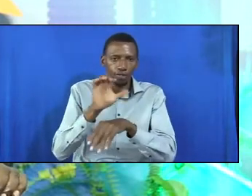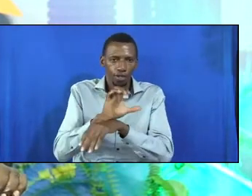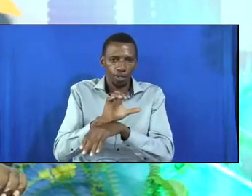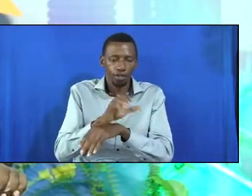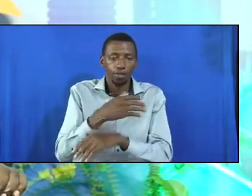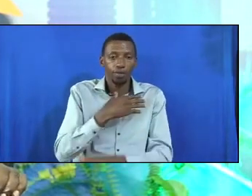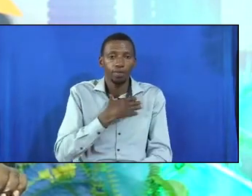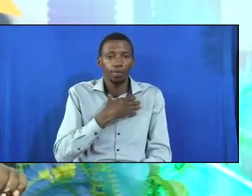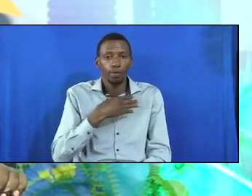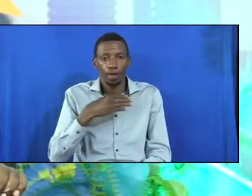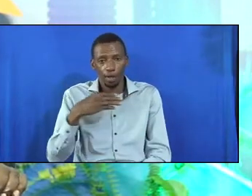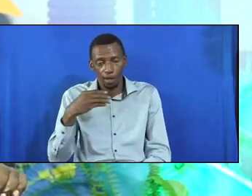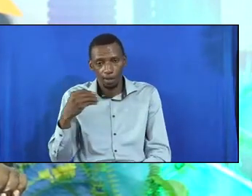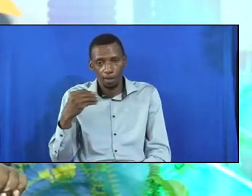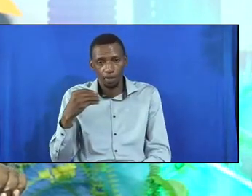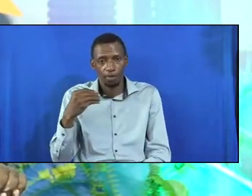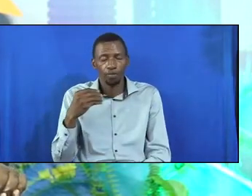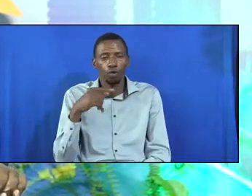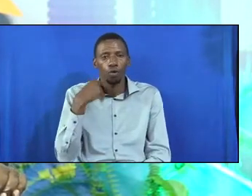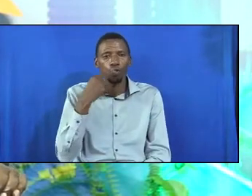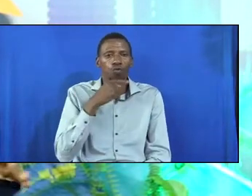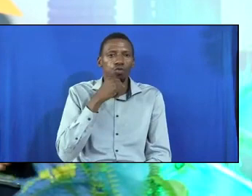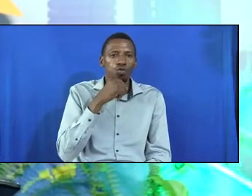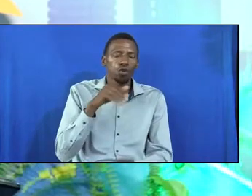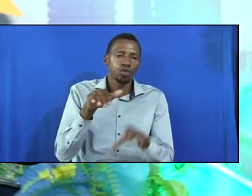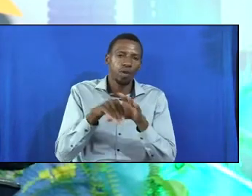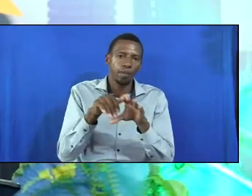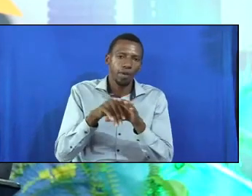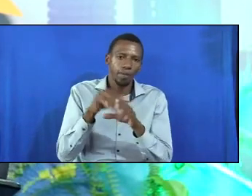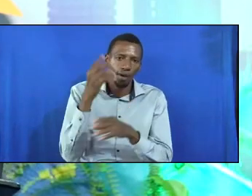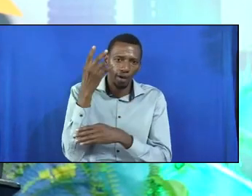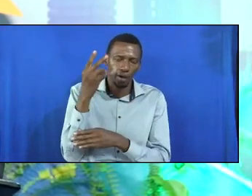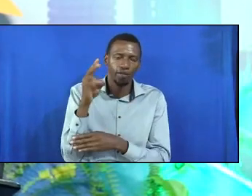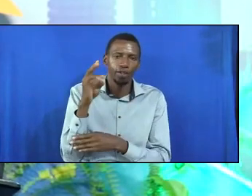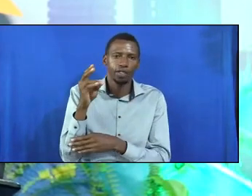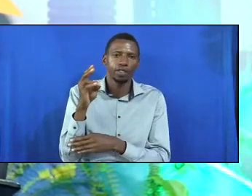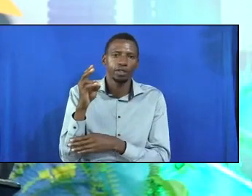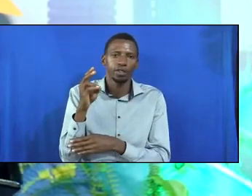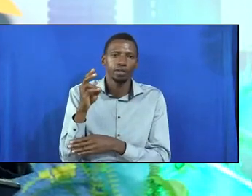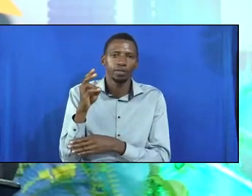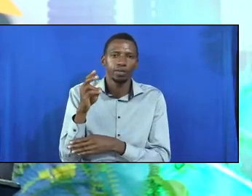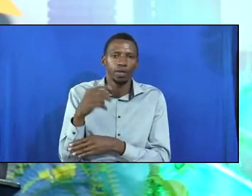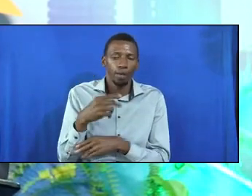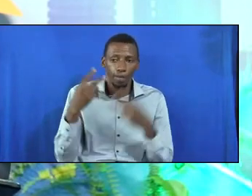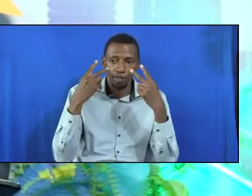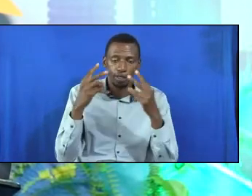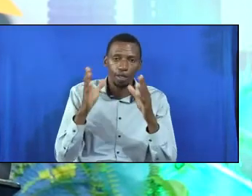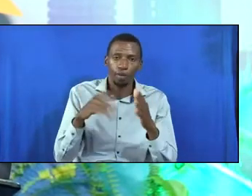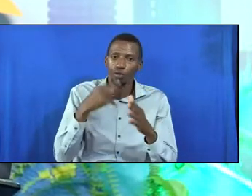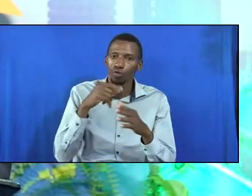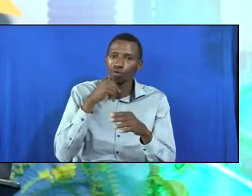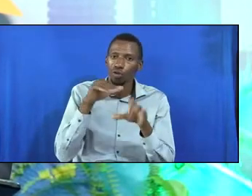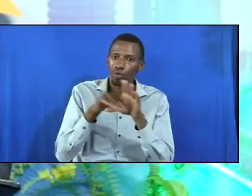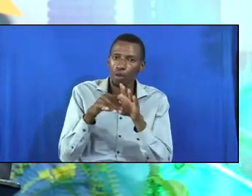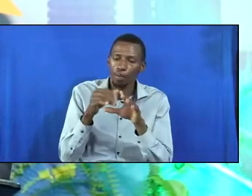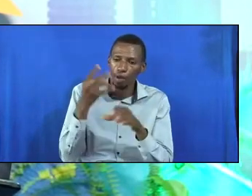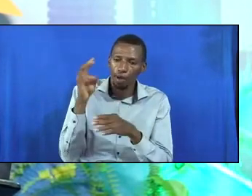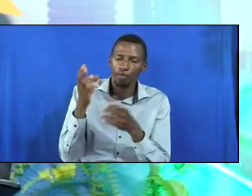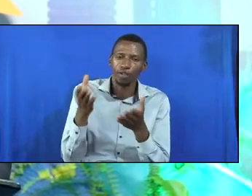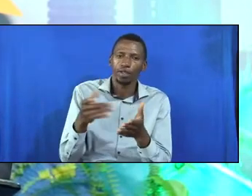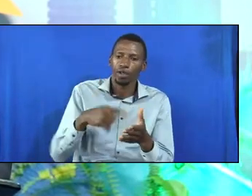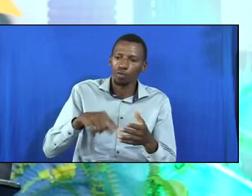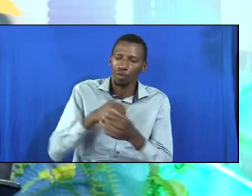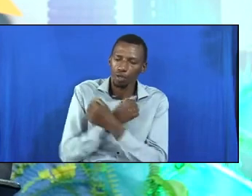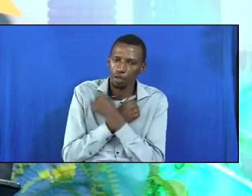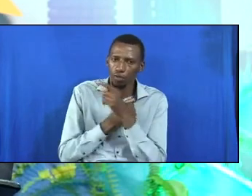plus the non-Adventist amongst us. I saw non-Adventists here. We love you. In fact, if you